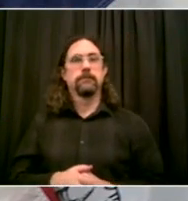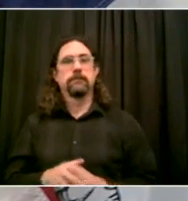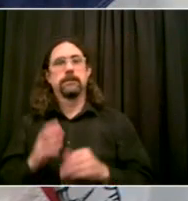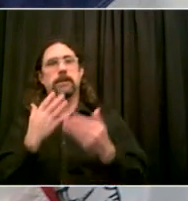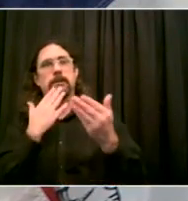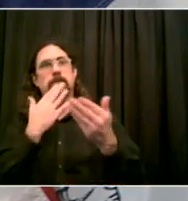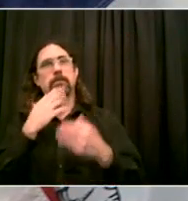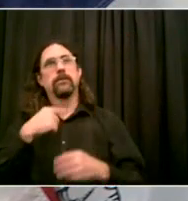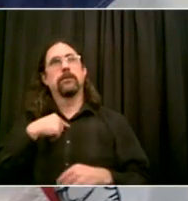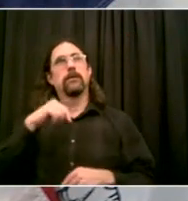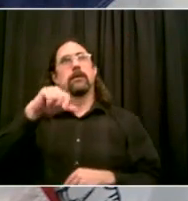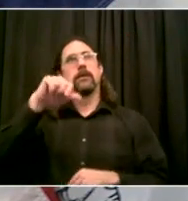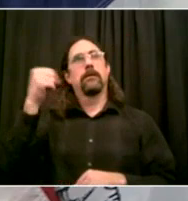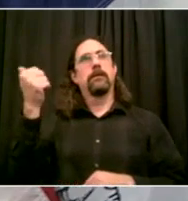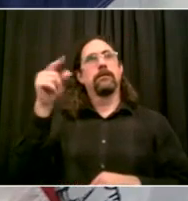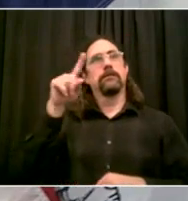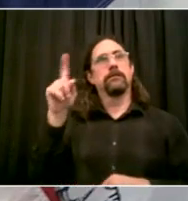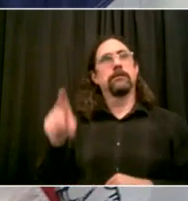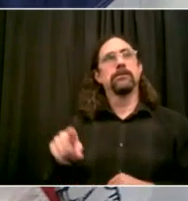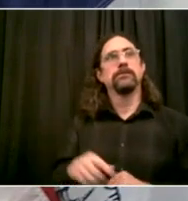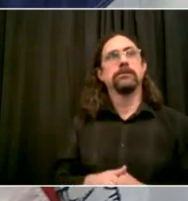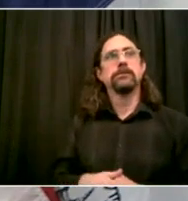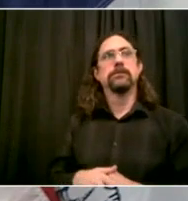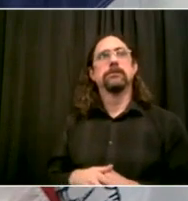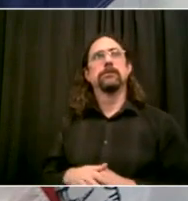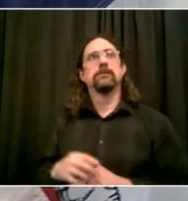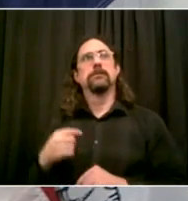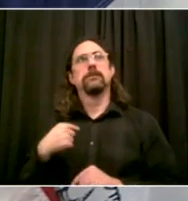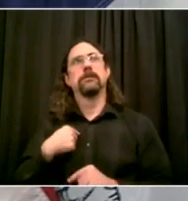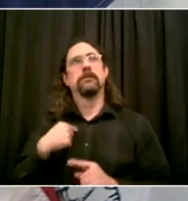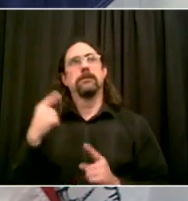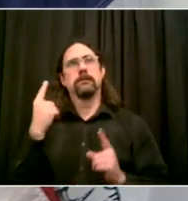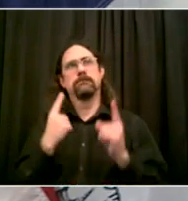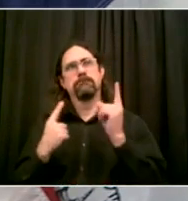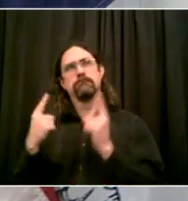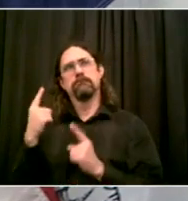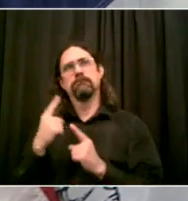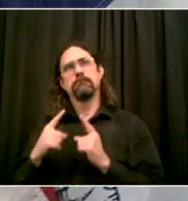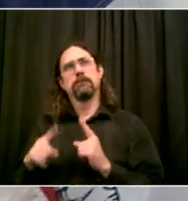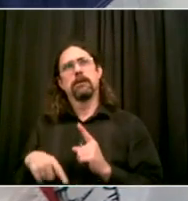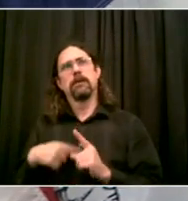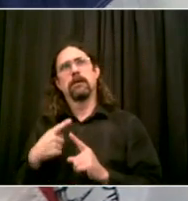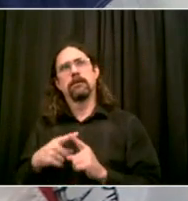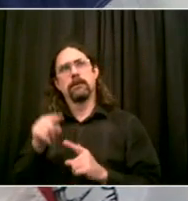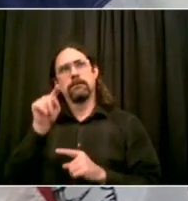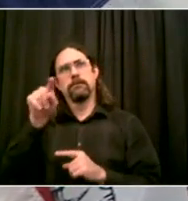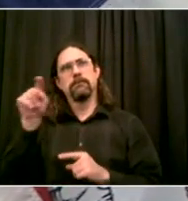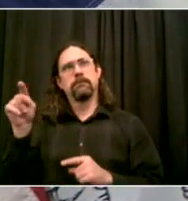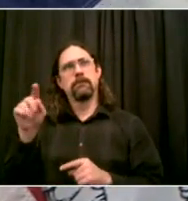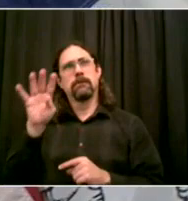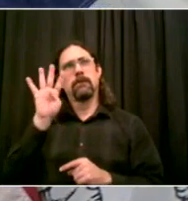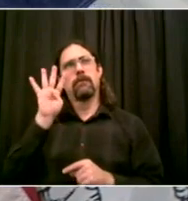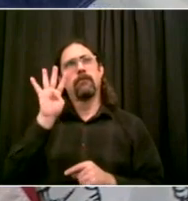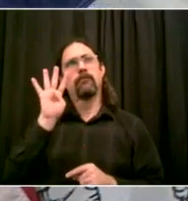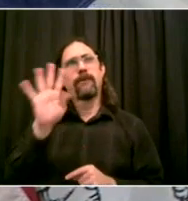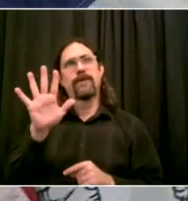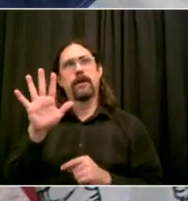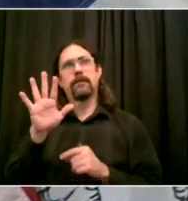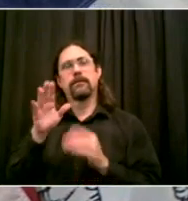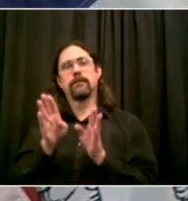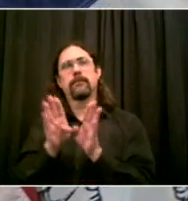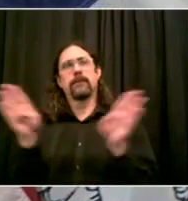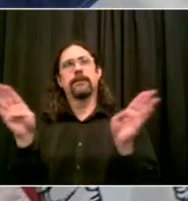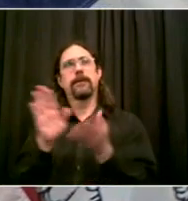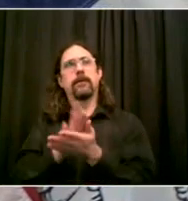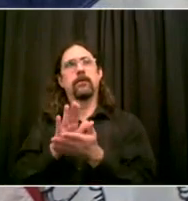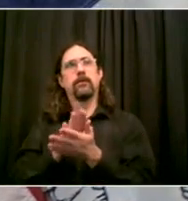45 public schools I think they're in red zones that the governor said on Friday could